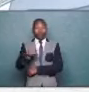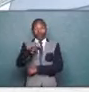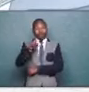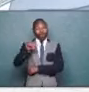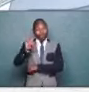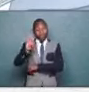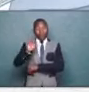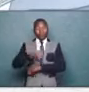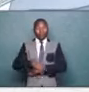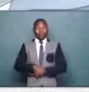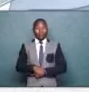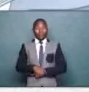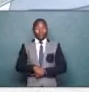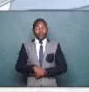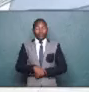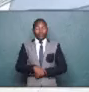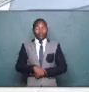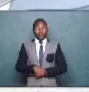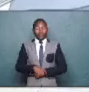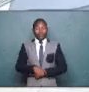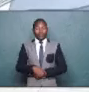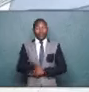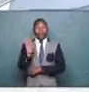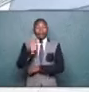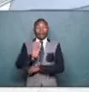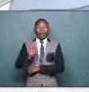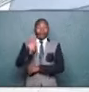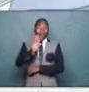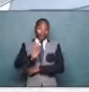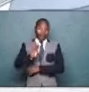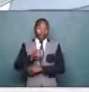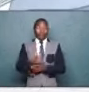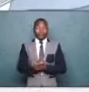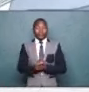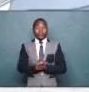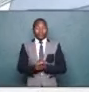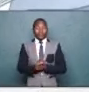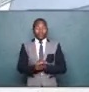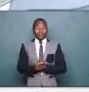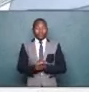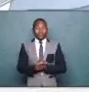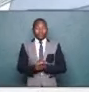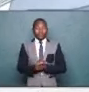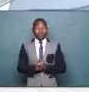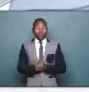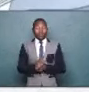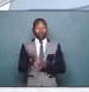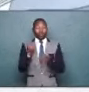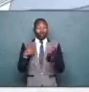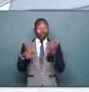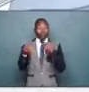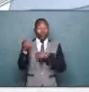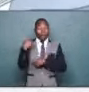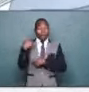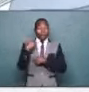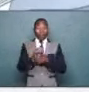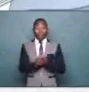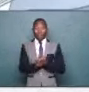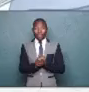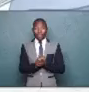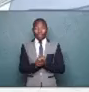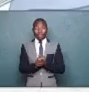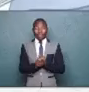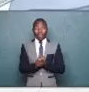Zomba, Zomba City, Blantyre, Blantyre City, Cholo,